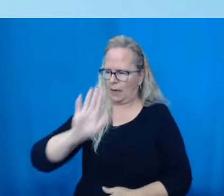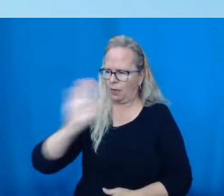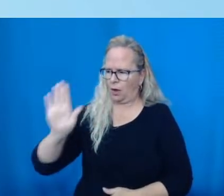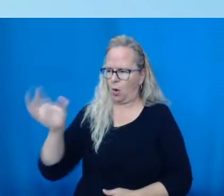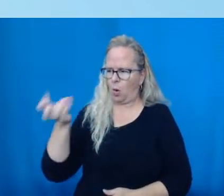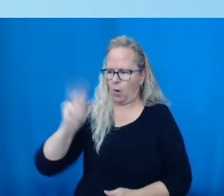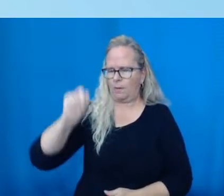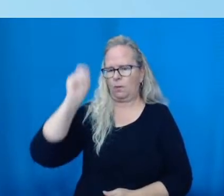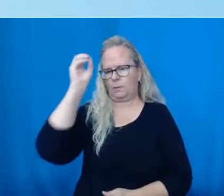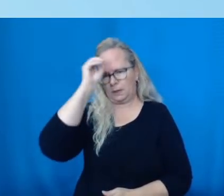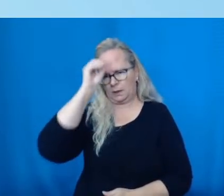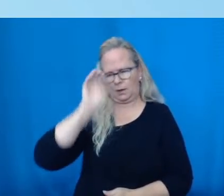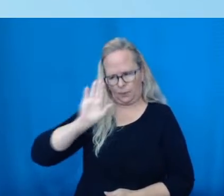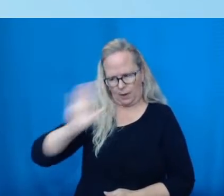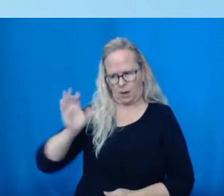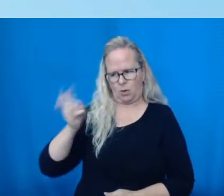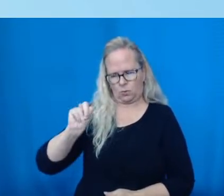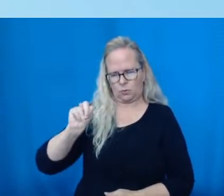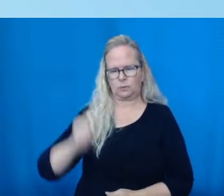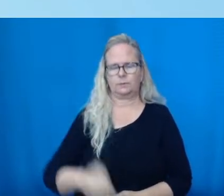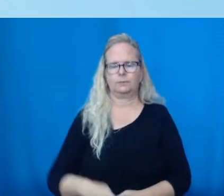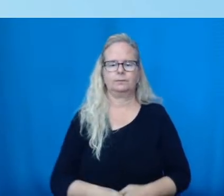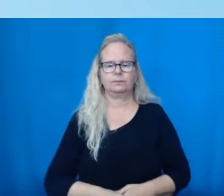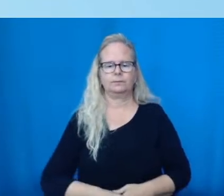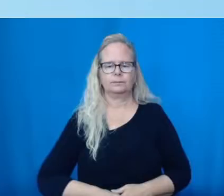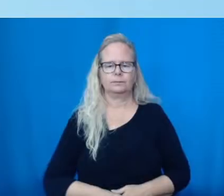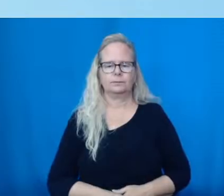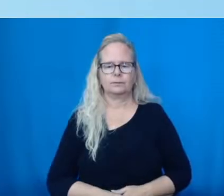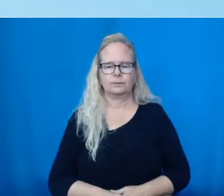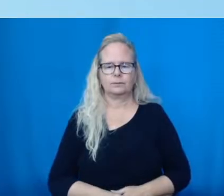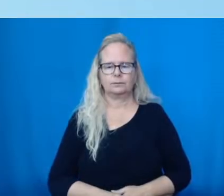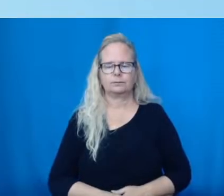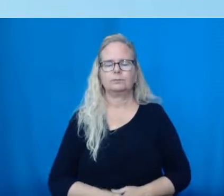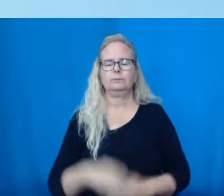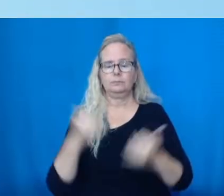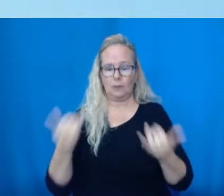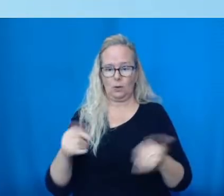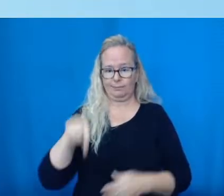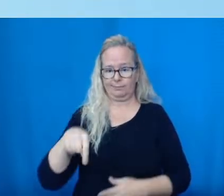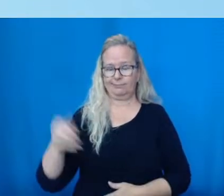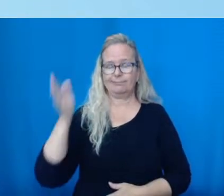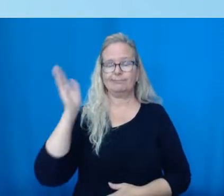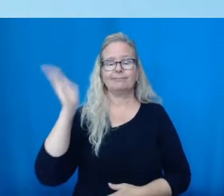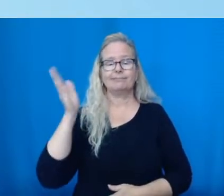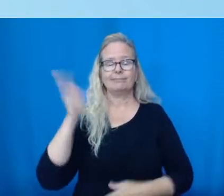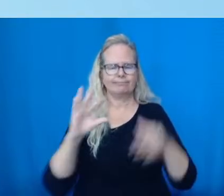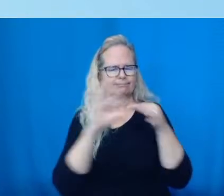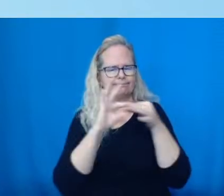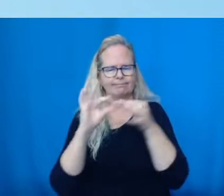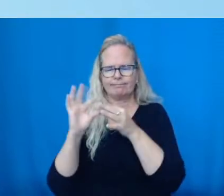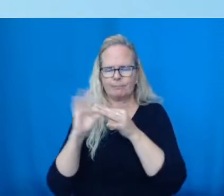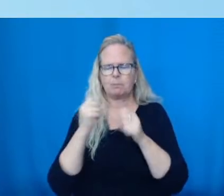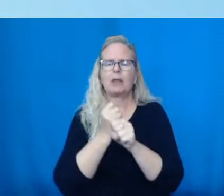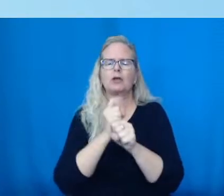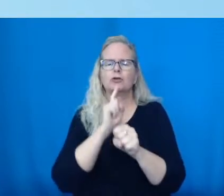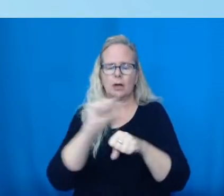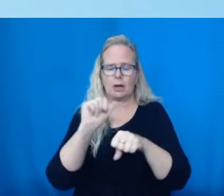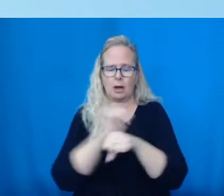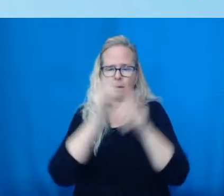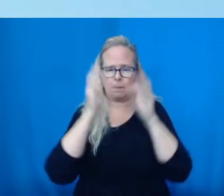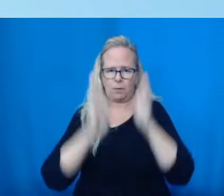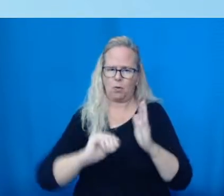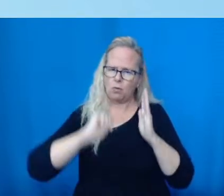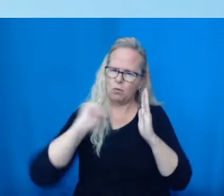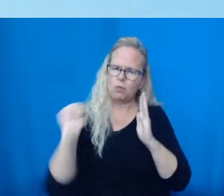to as much information concerning COVID-19 as possible. Today we are going to look at masks and airborne transmission